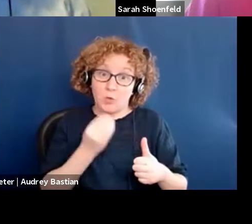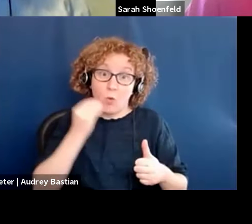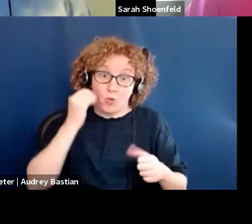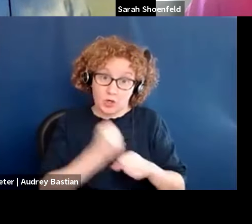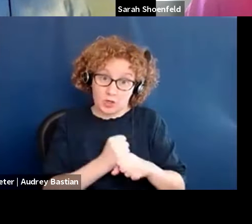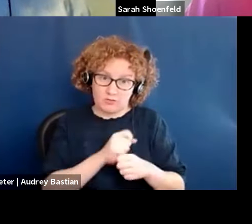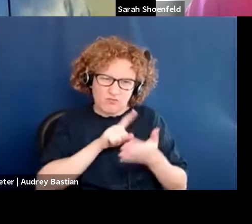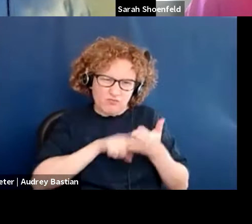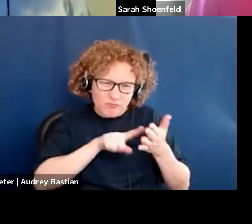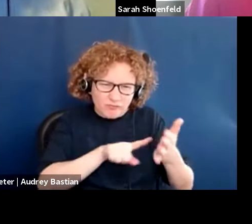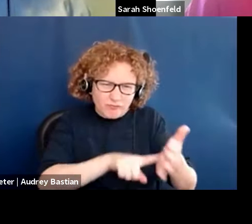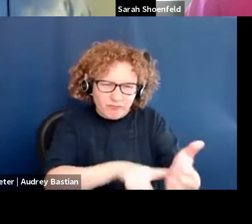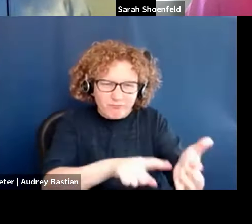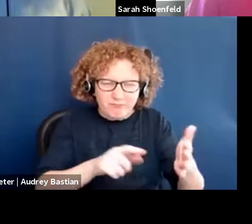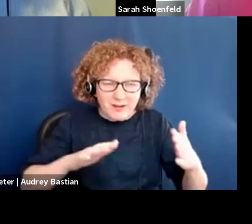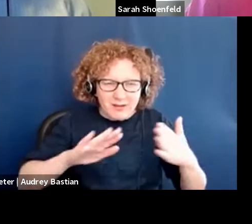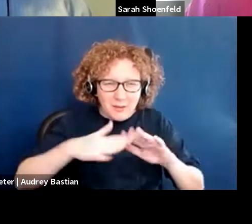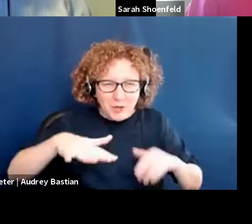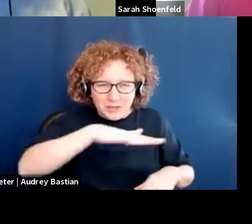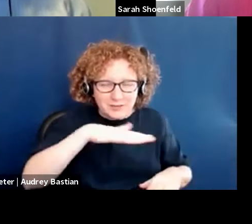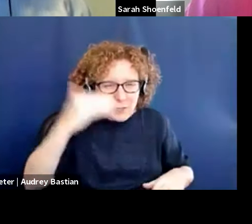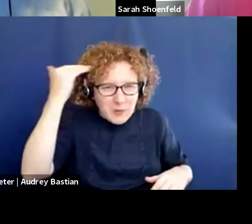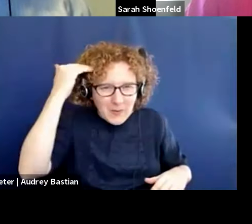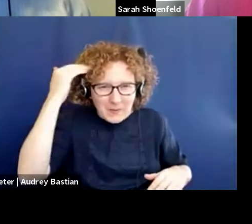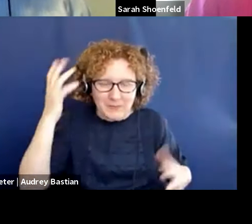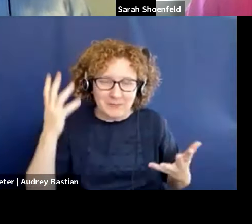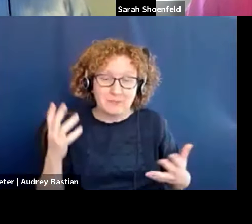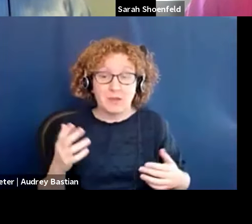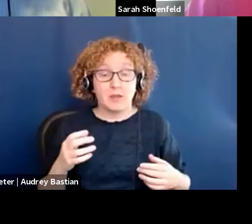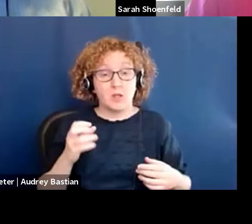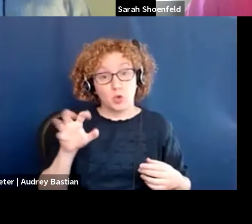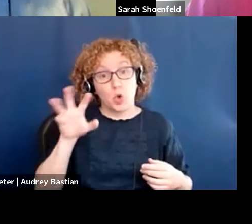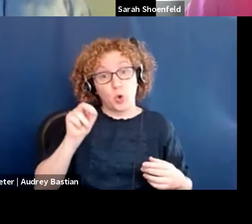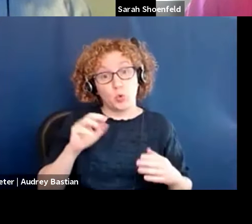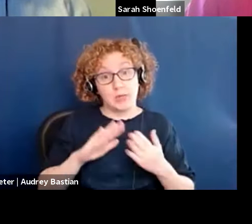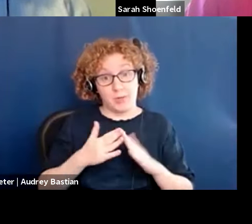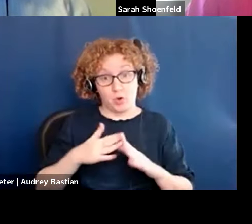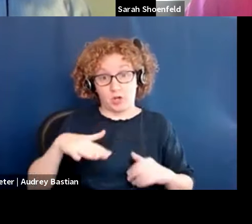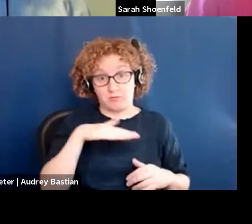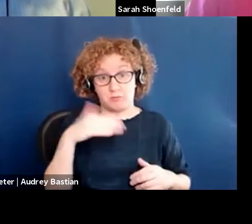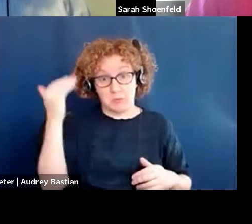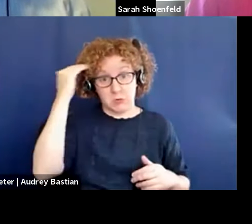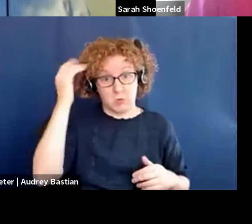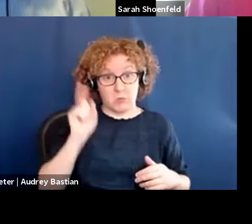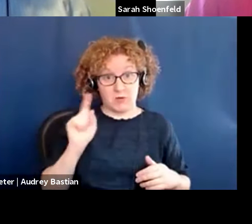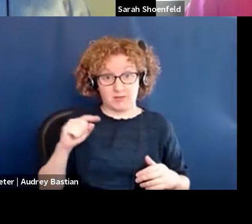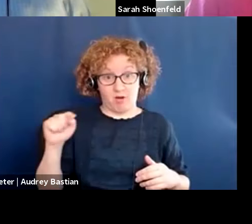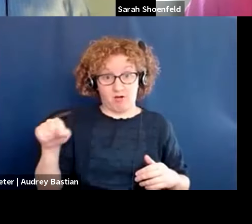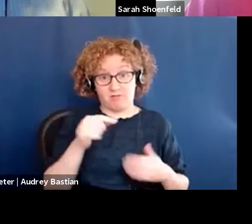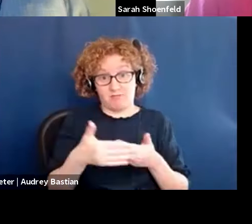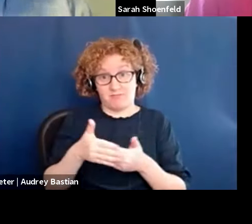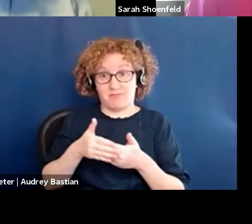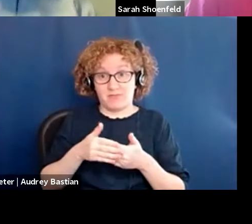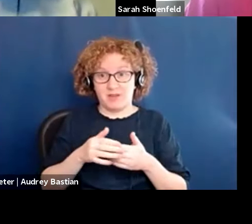Well, it's great to do your own neighborhood, because at least where things are in the geography of it.